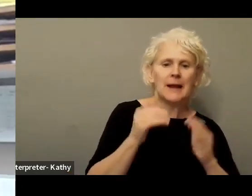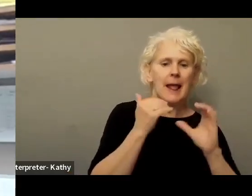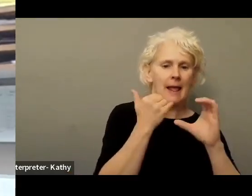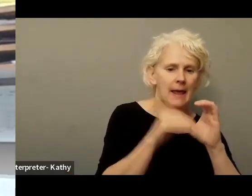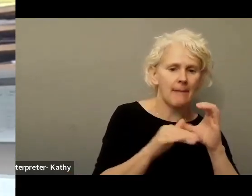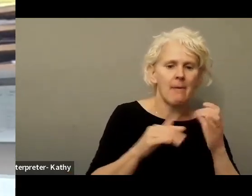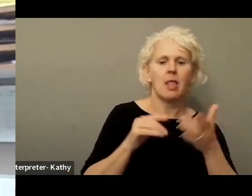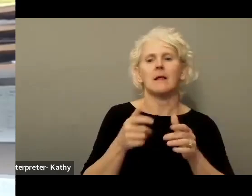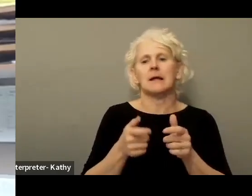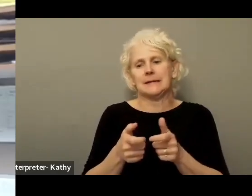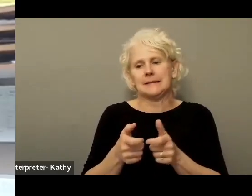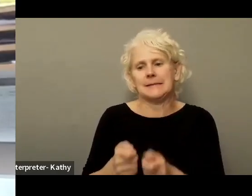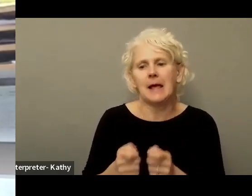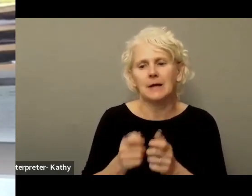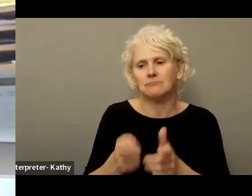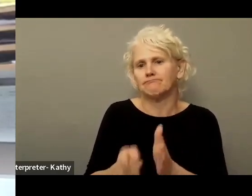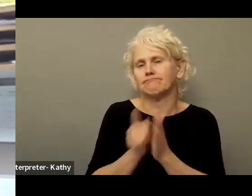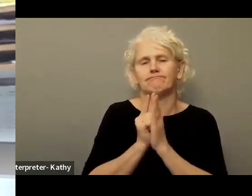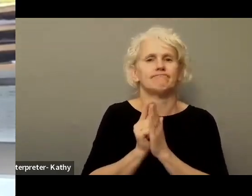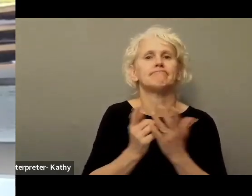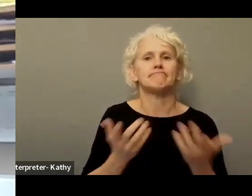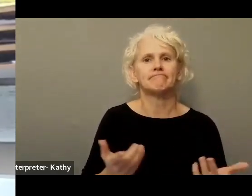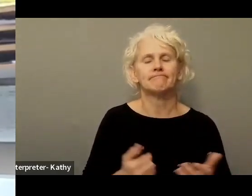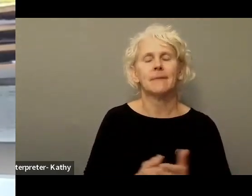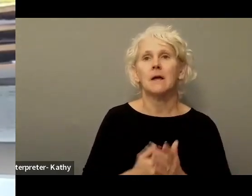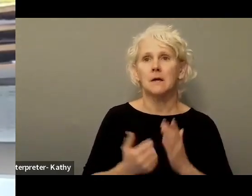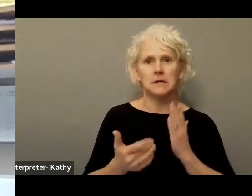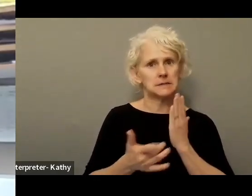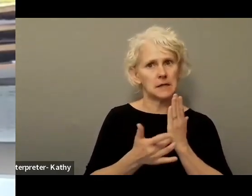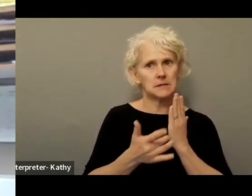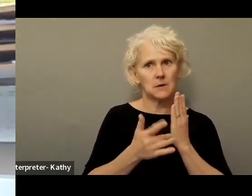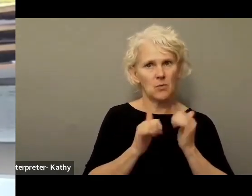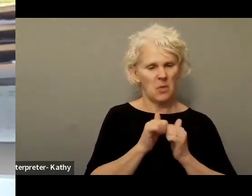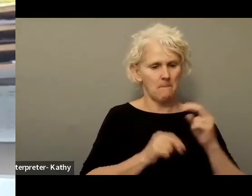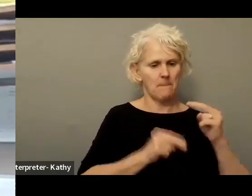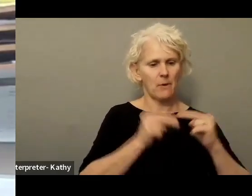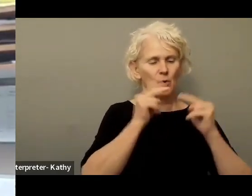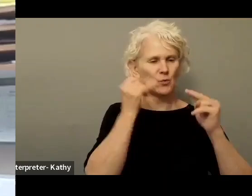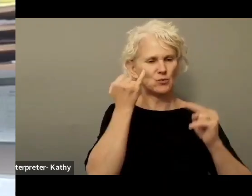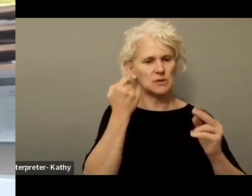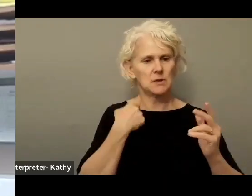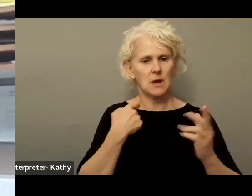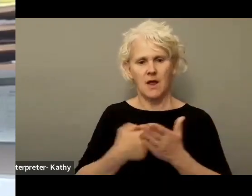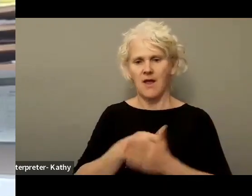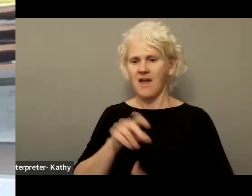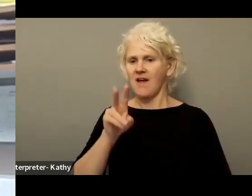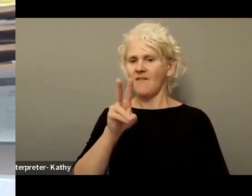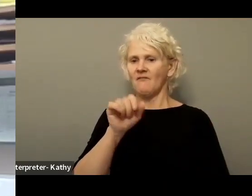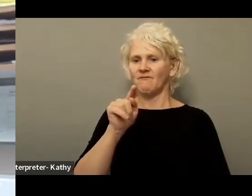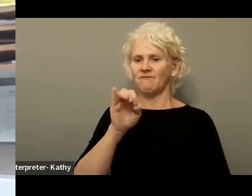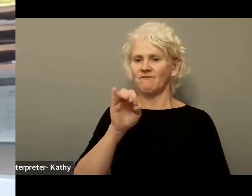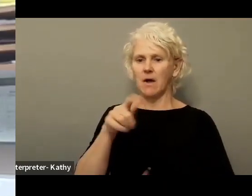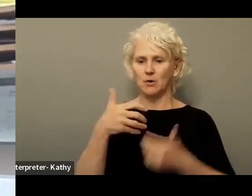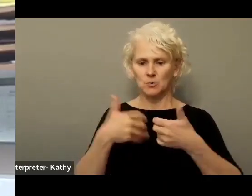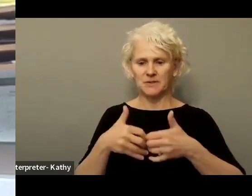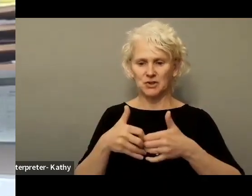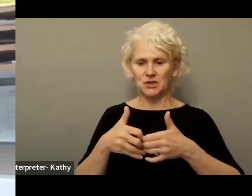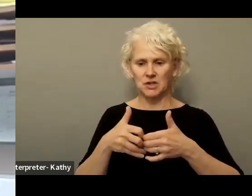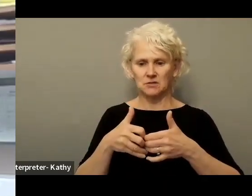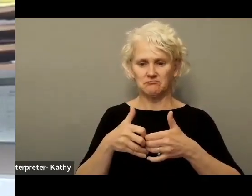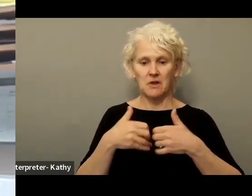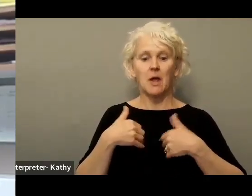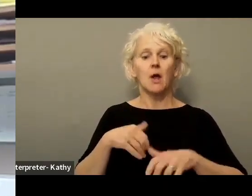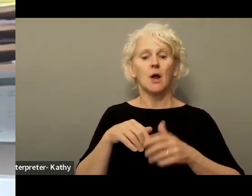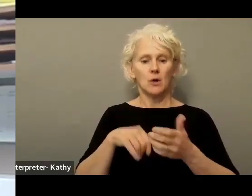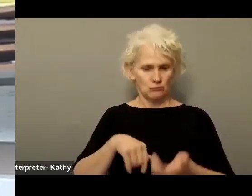messages. And then again, with some of our technology in our building, we just got new vitals machines that actually puts the vitals